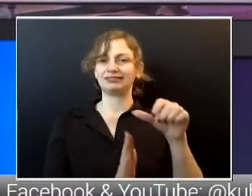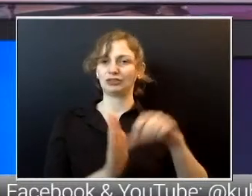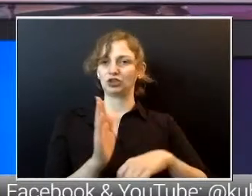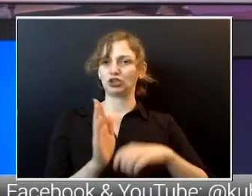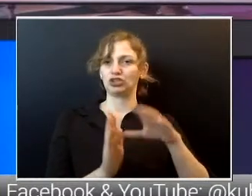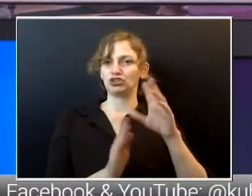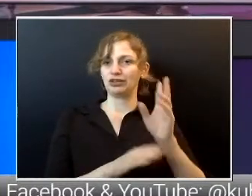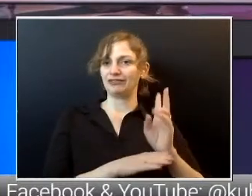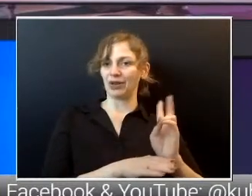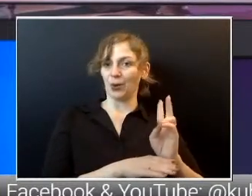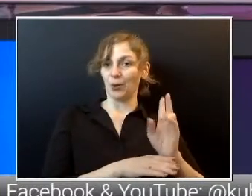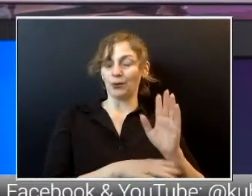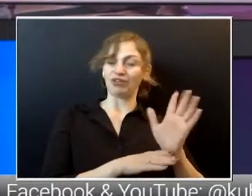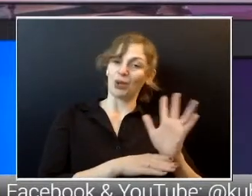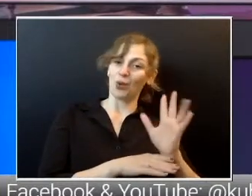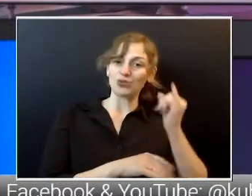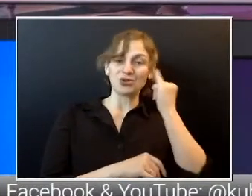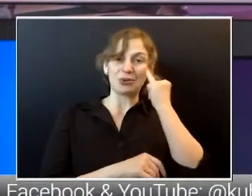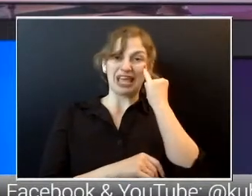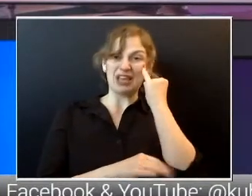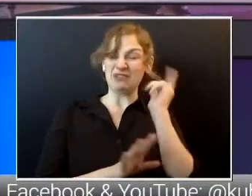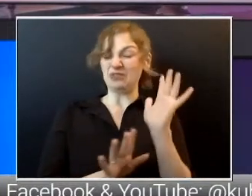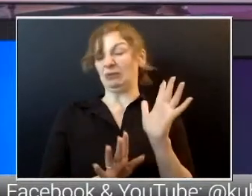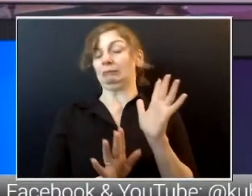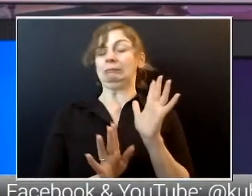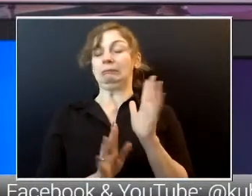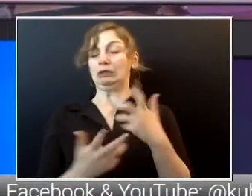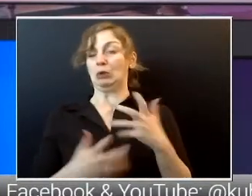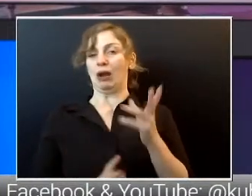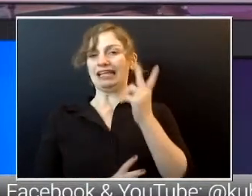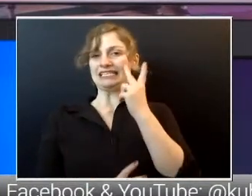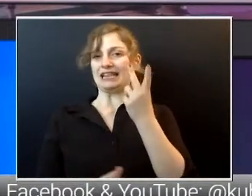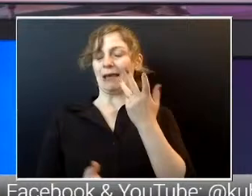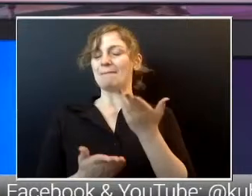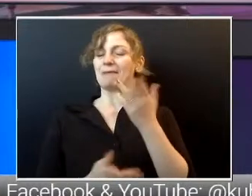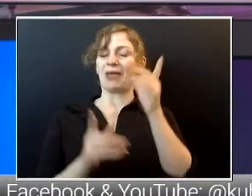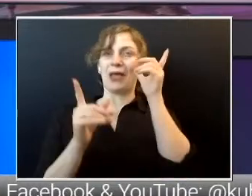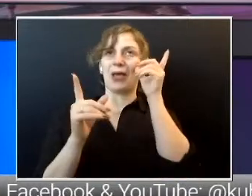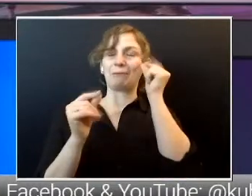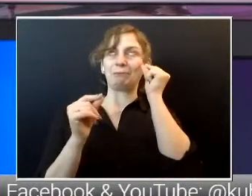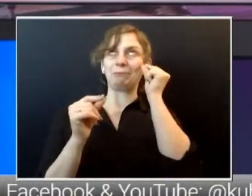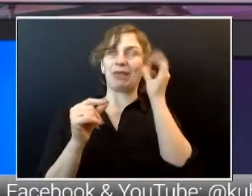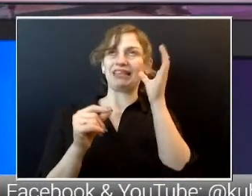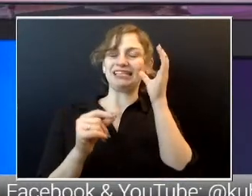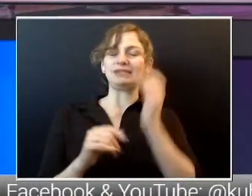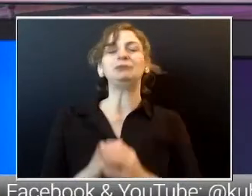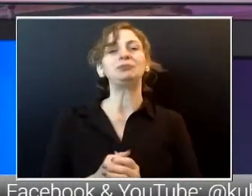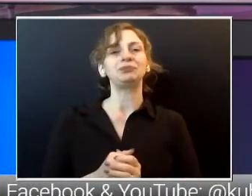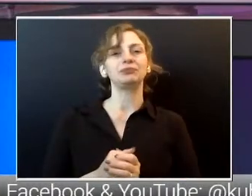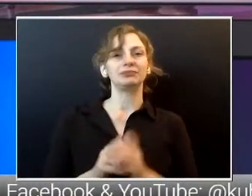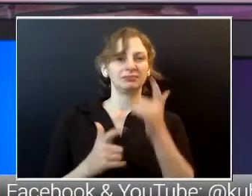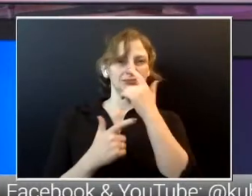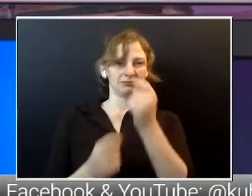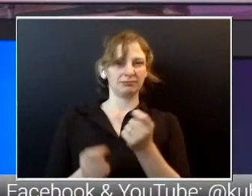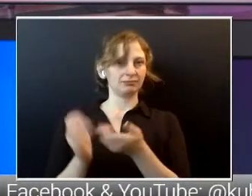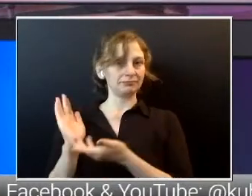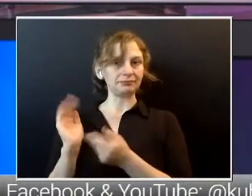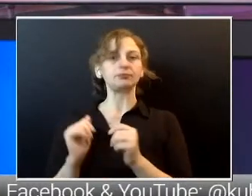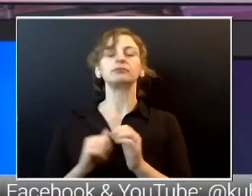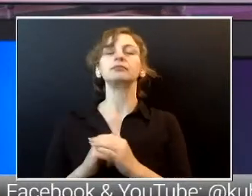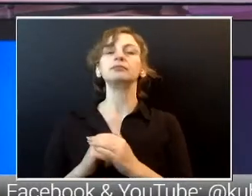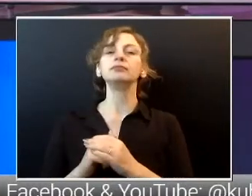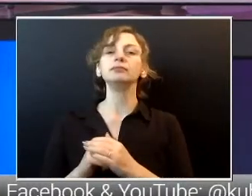your eyes for the next 40 seconds and listen in. This is so interesting, though. We're going to put it up in the screen behind us. Dr.